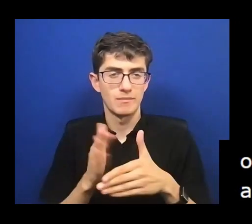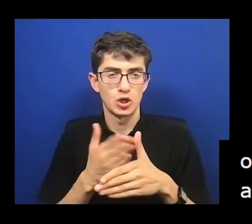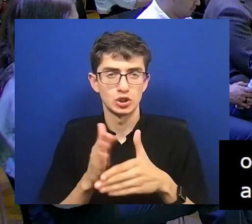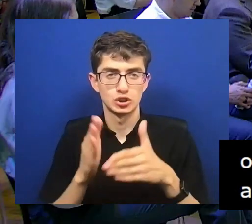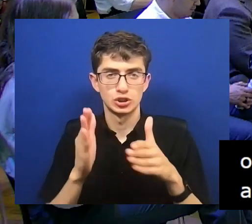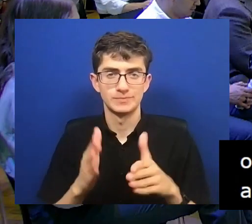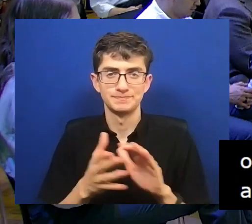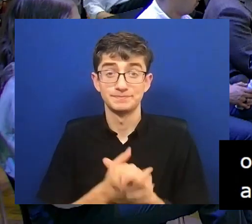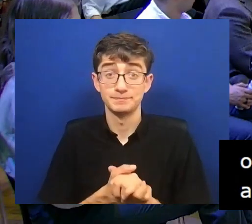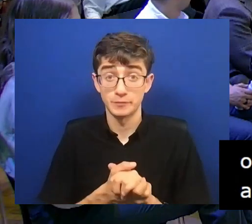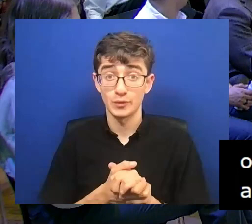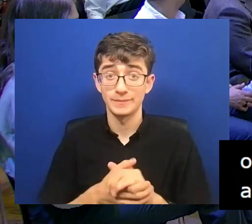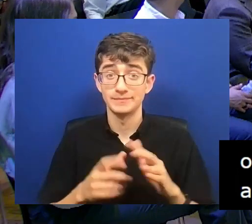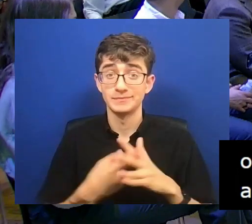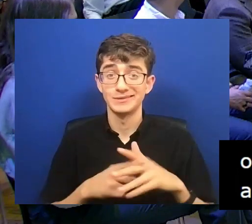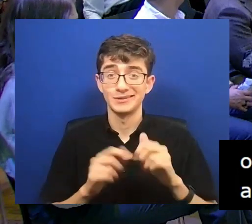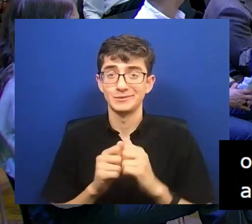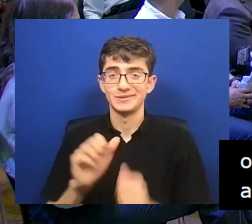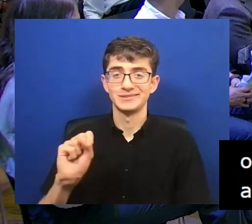Starry.